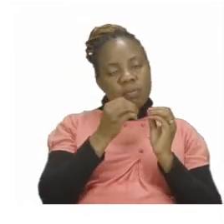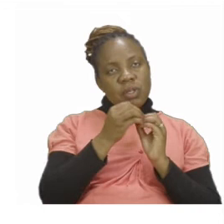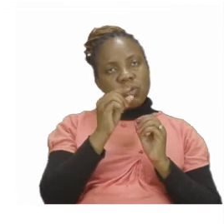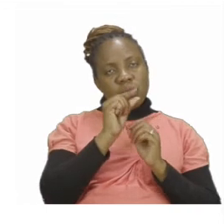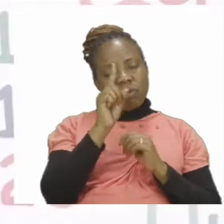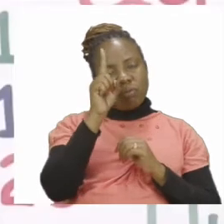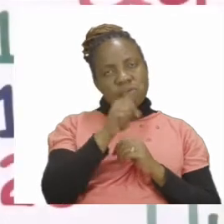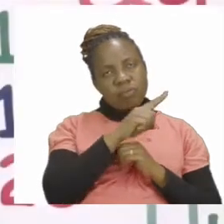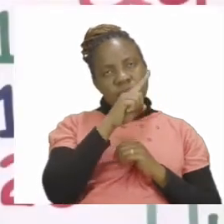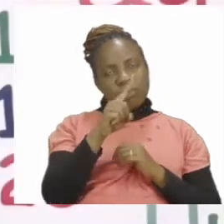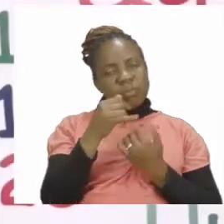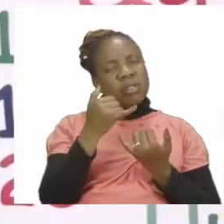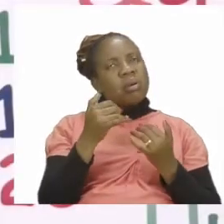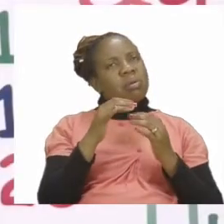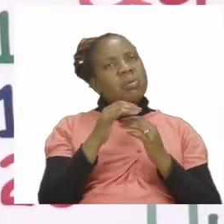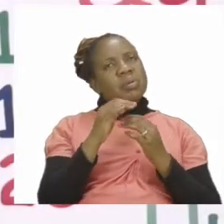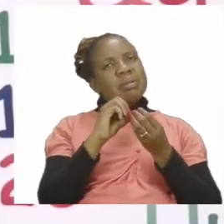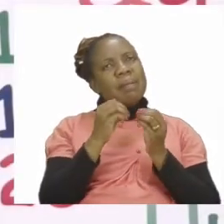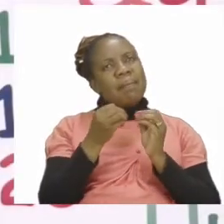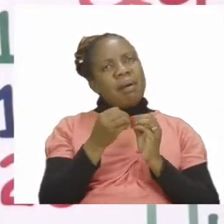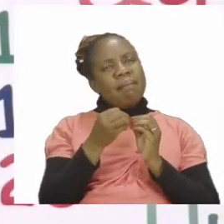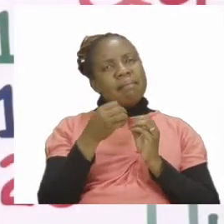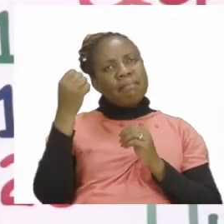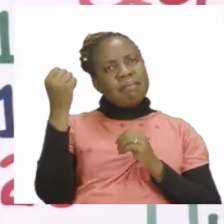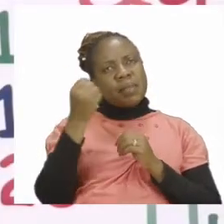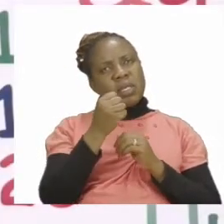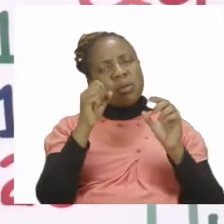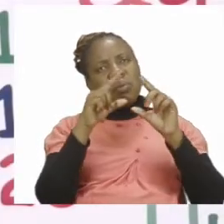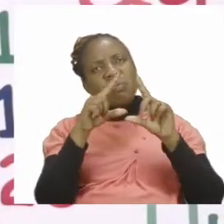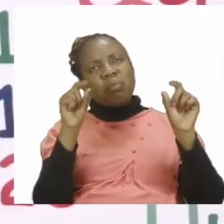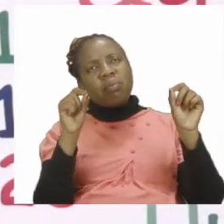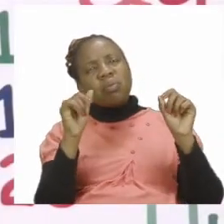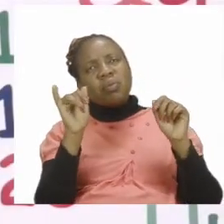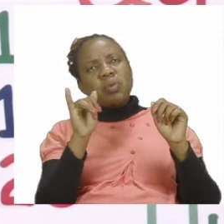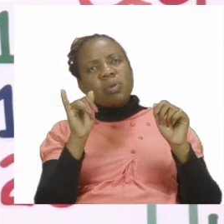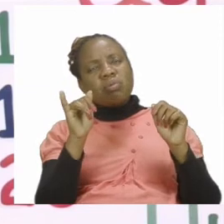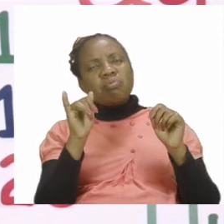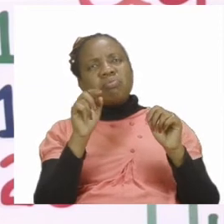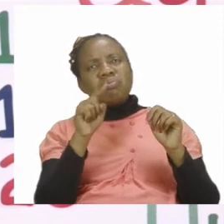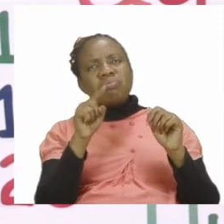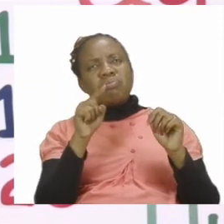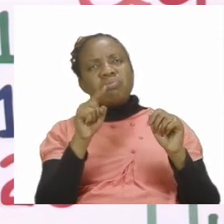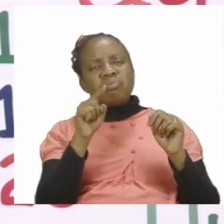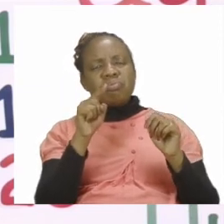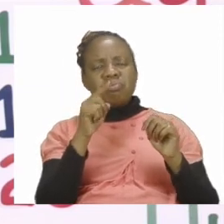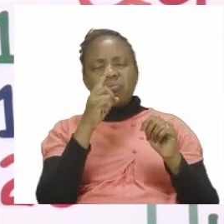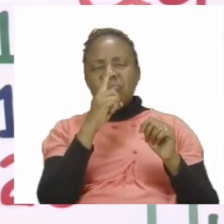biggest number in this block on the board. So the biggest number, it's